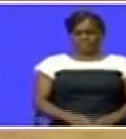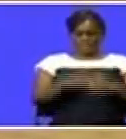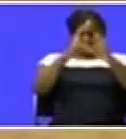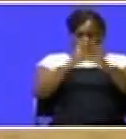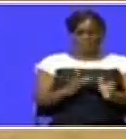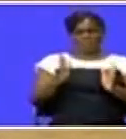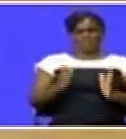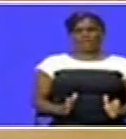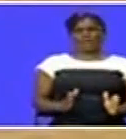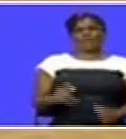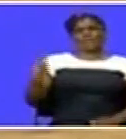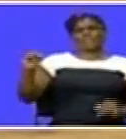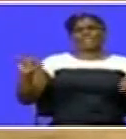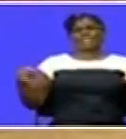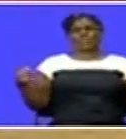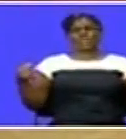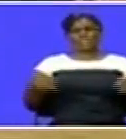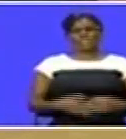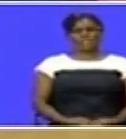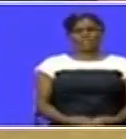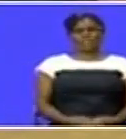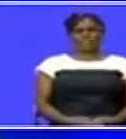Duncan Hemba, KTN News.